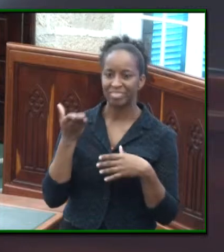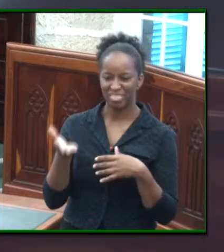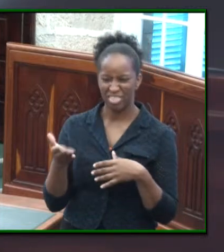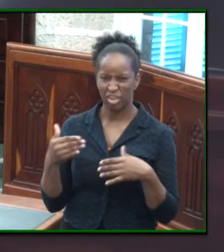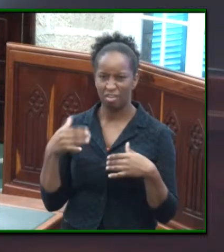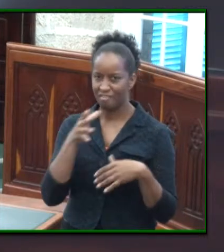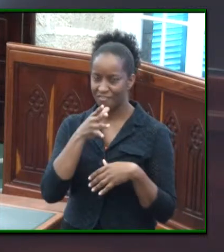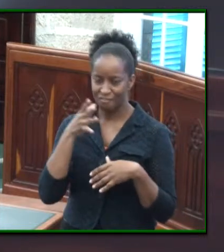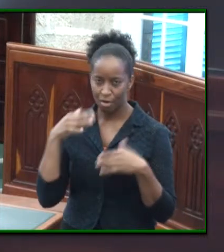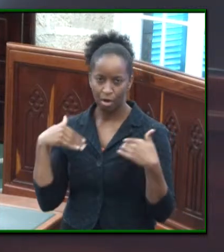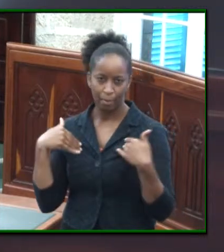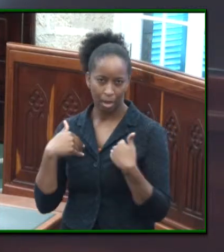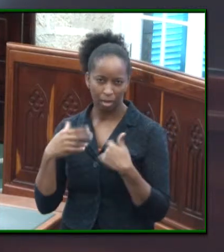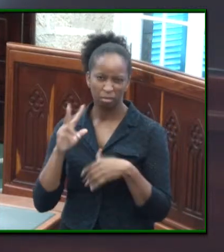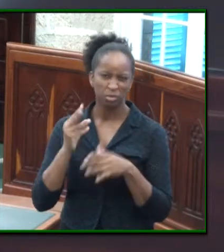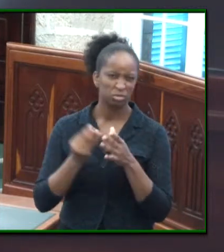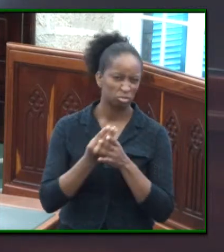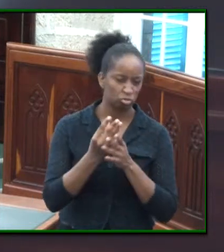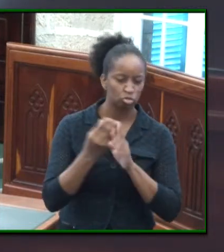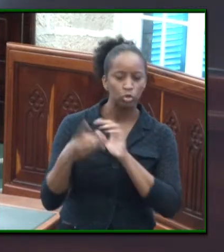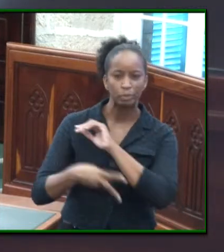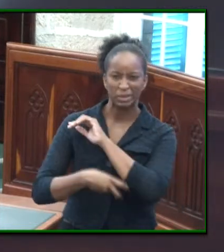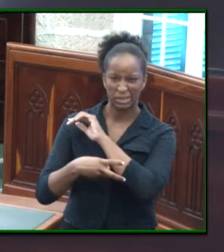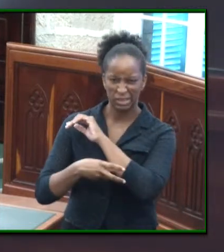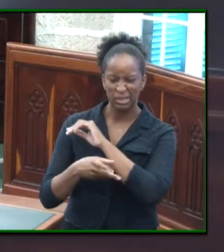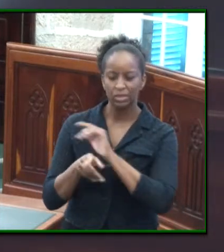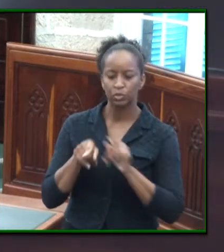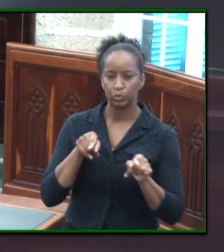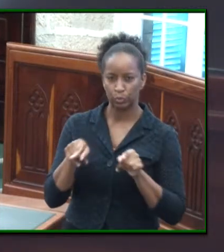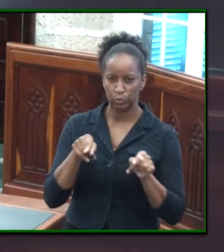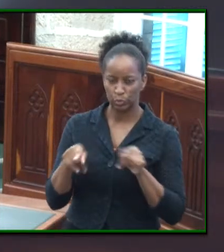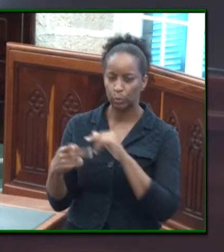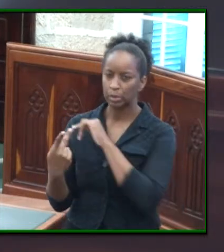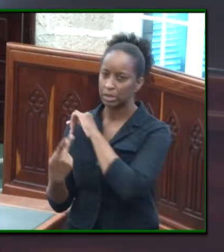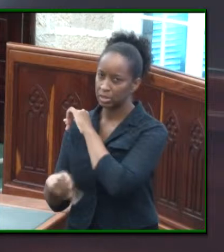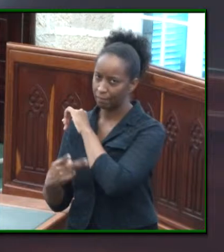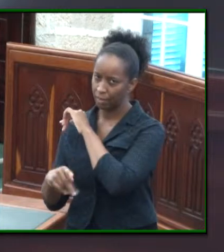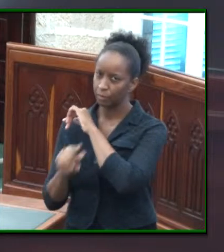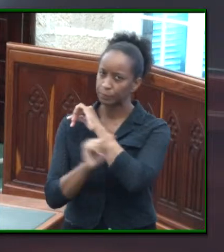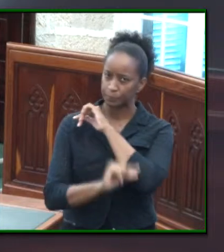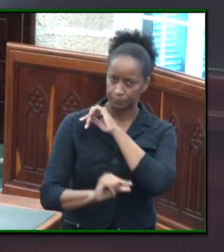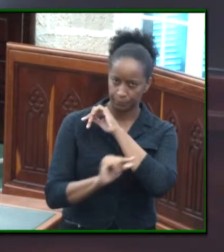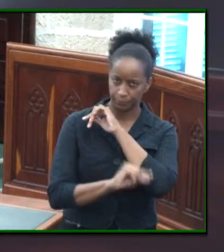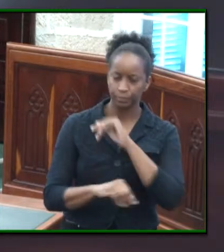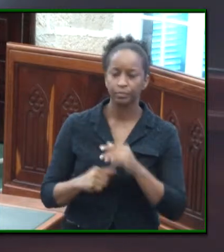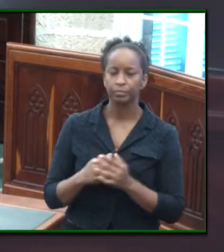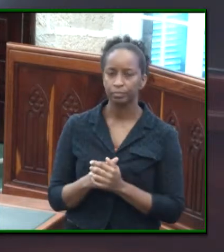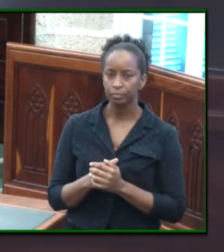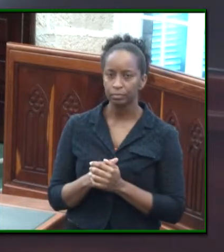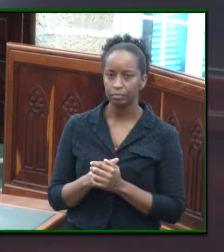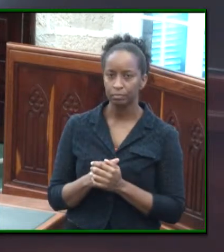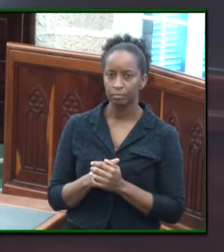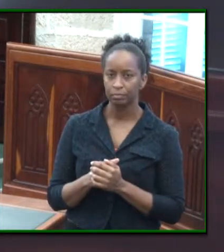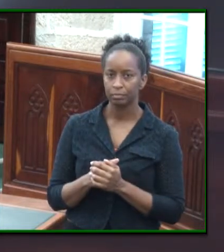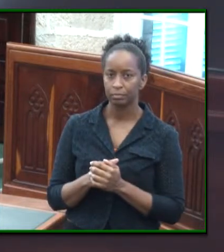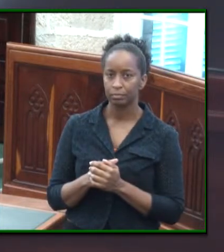Presently, we have island constables and police officers working together